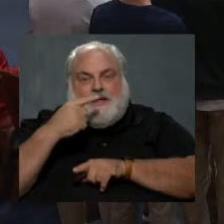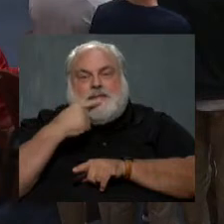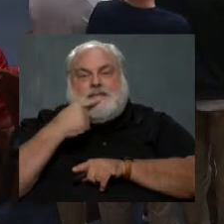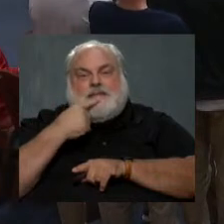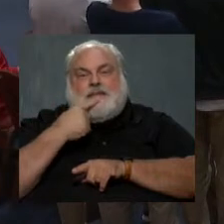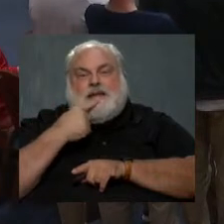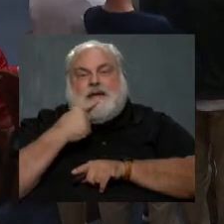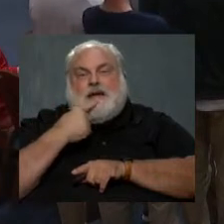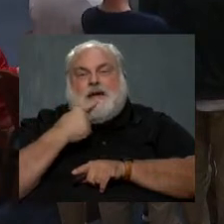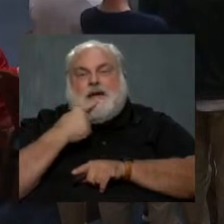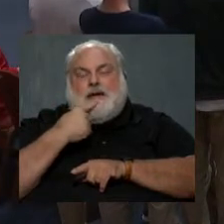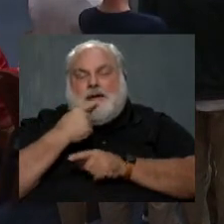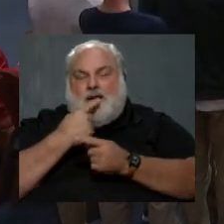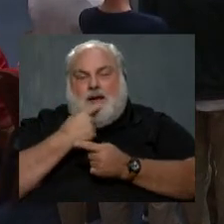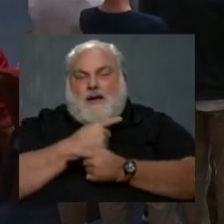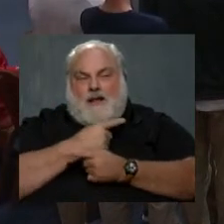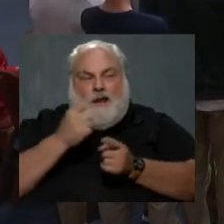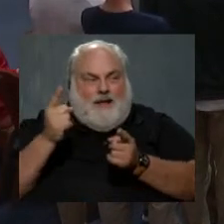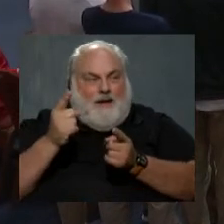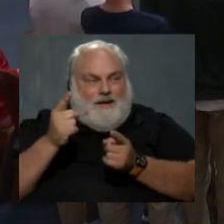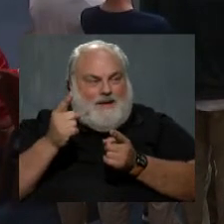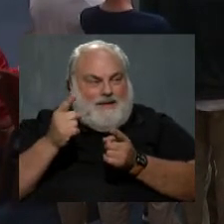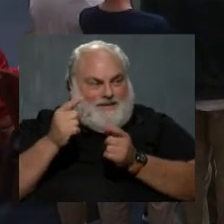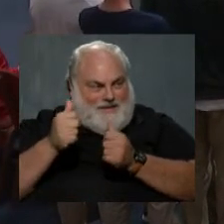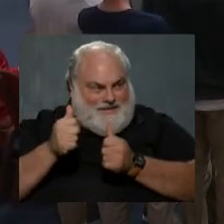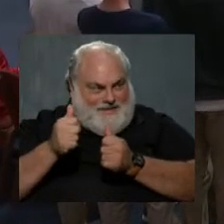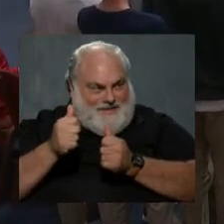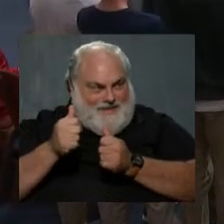some of you'd like to go ahead and declare.